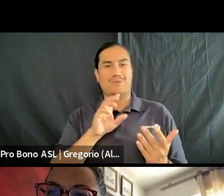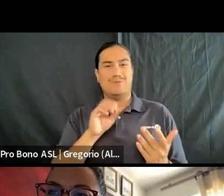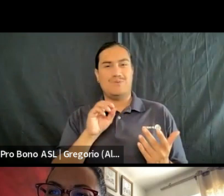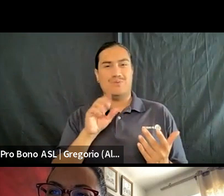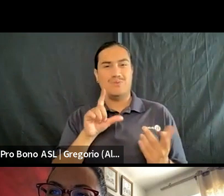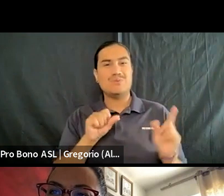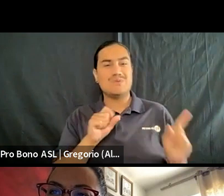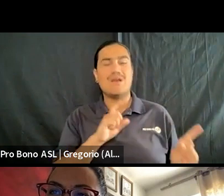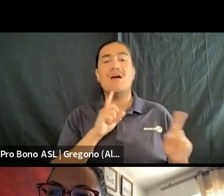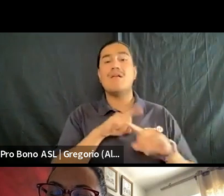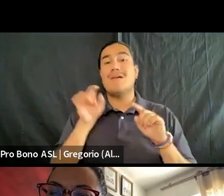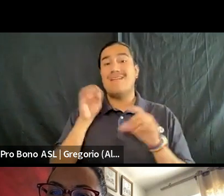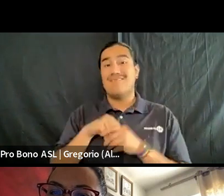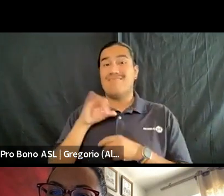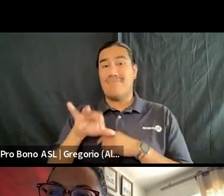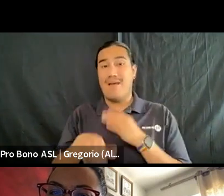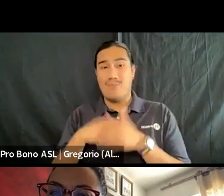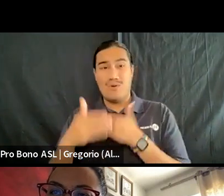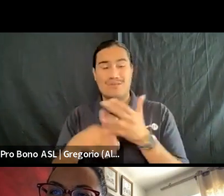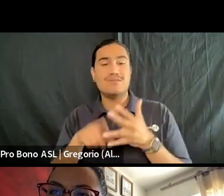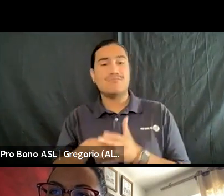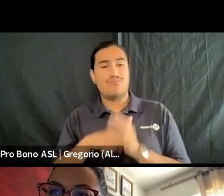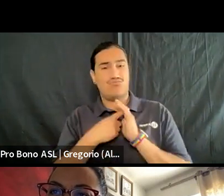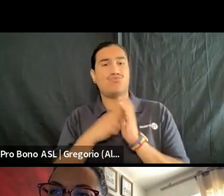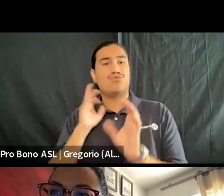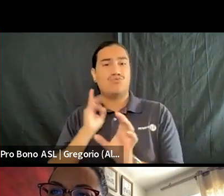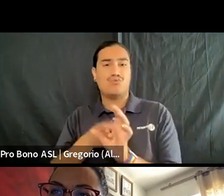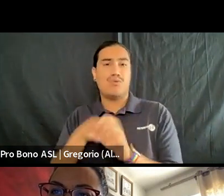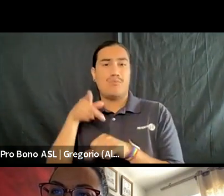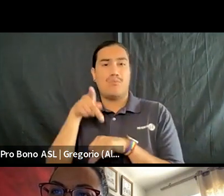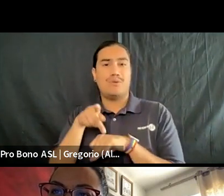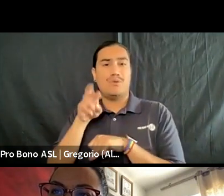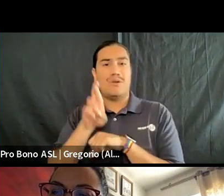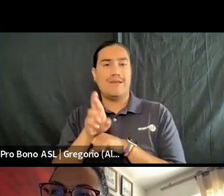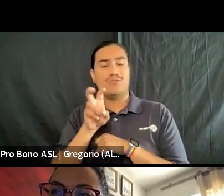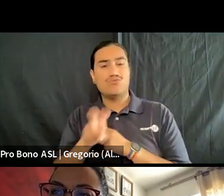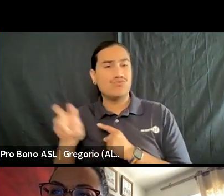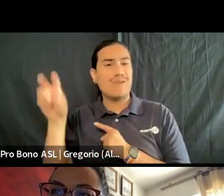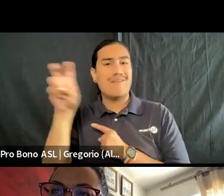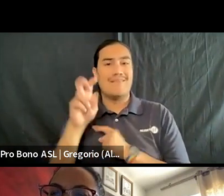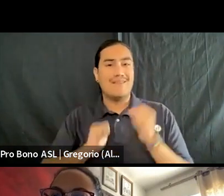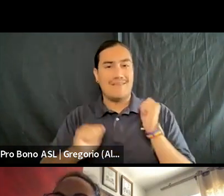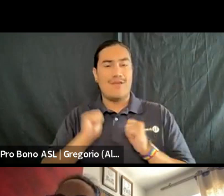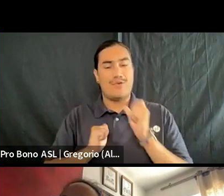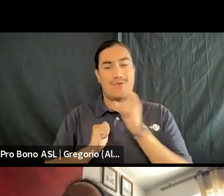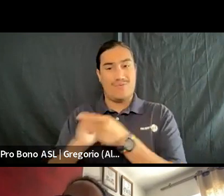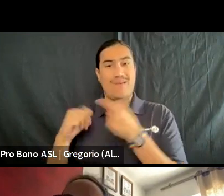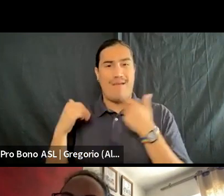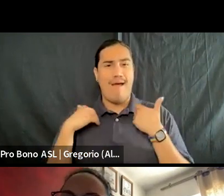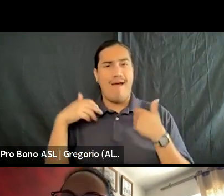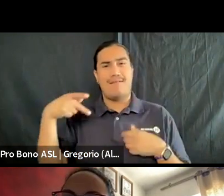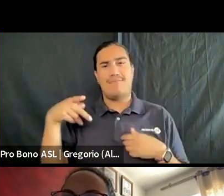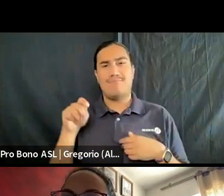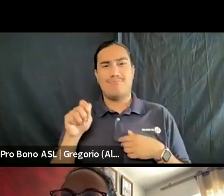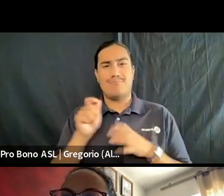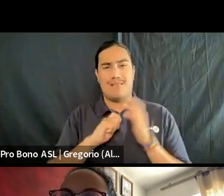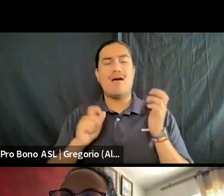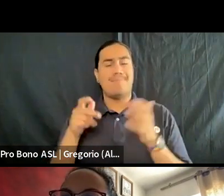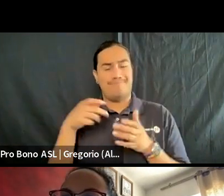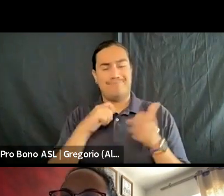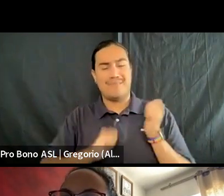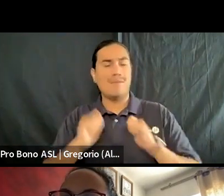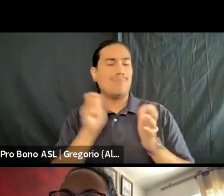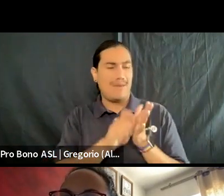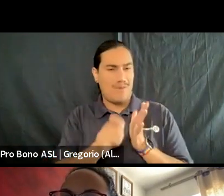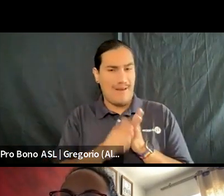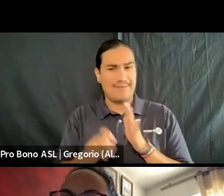process, I joined the Puerto Rican Traveling Theater here in New York. They had a playwrights unit. And they